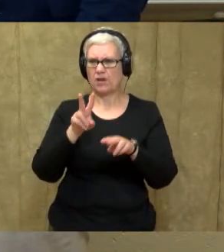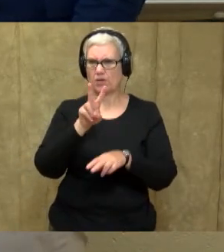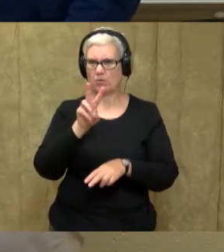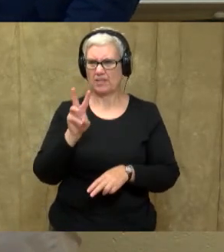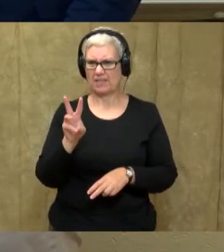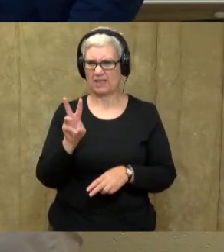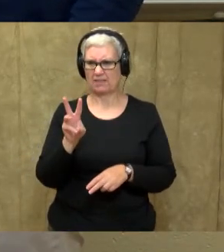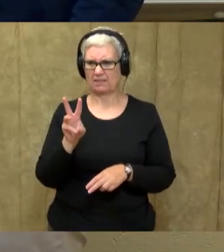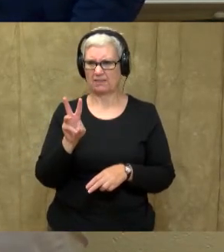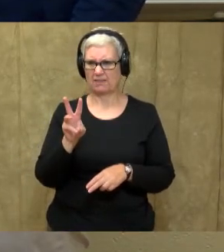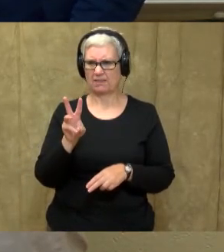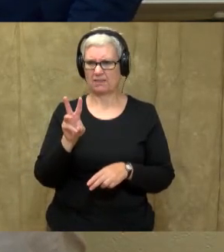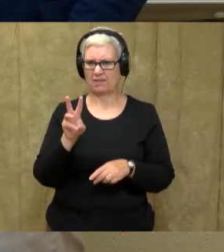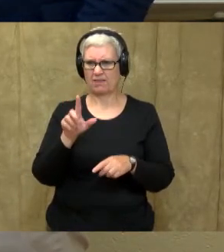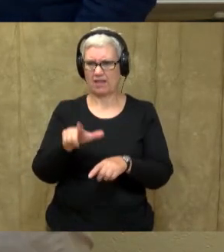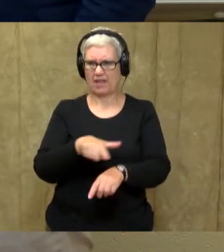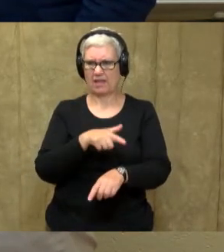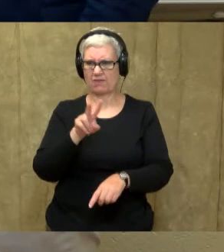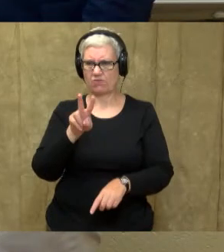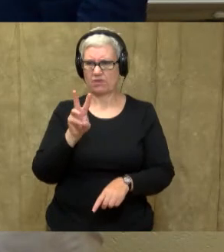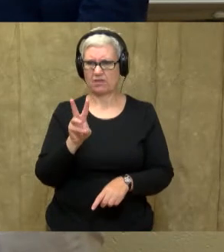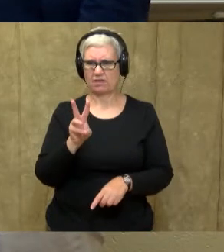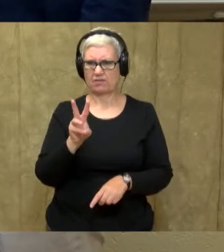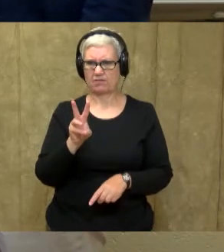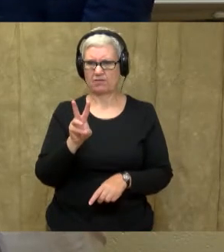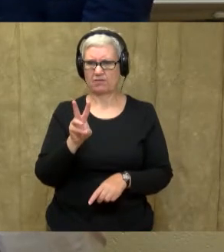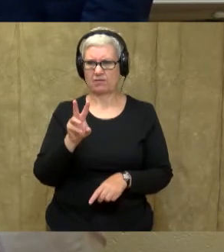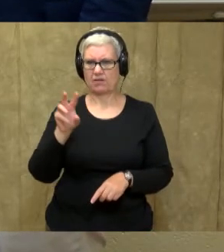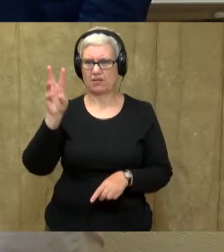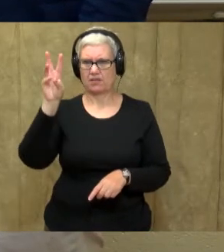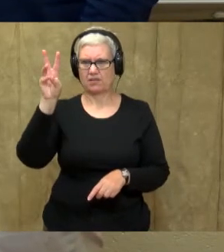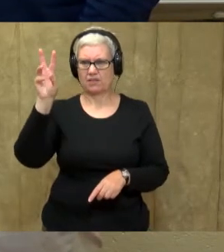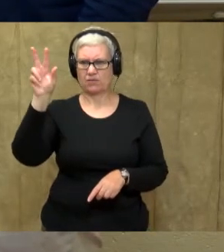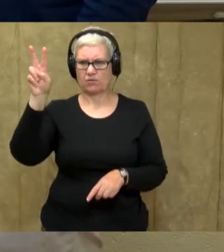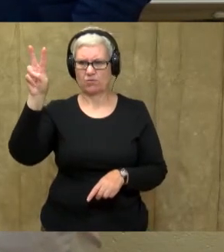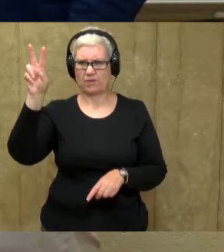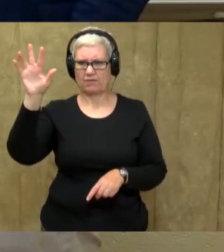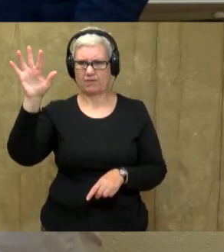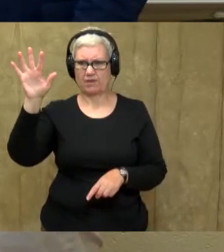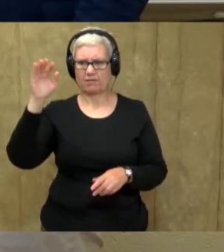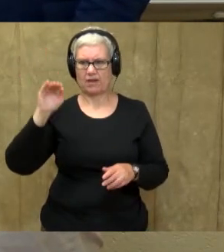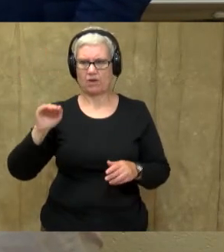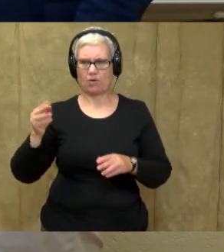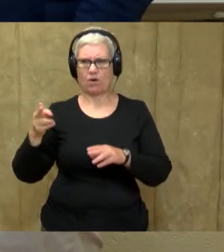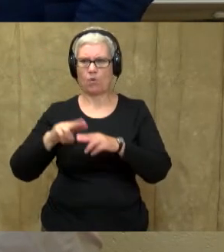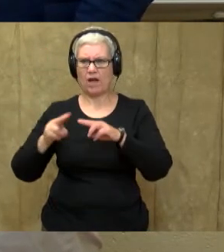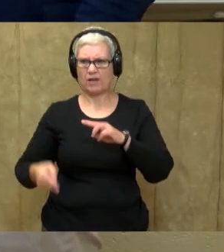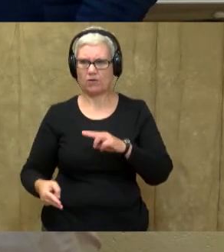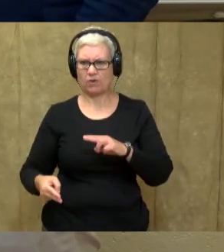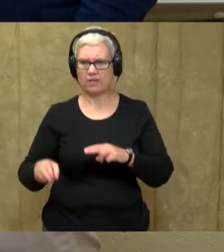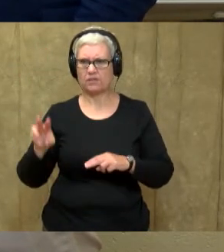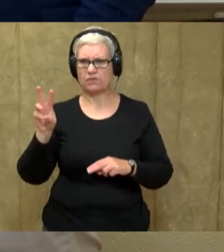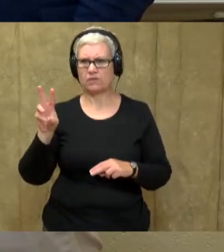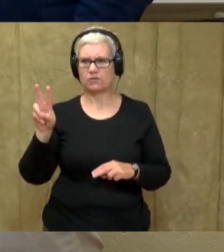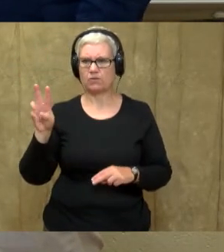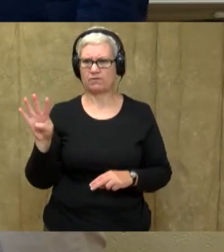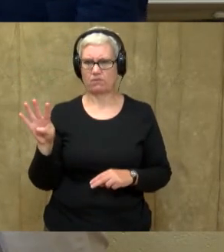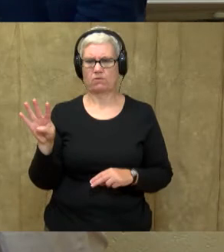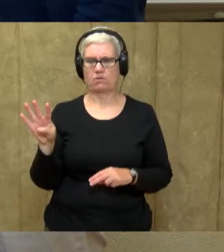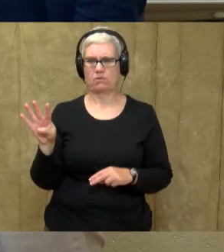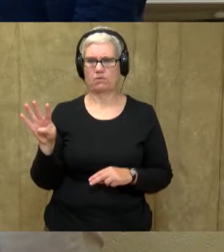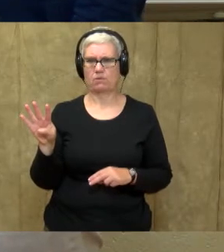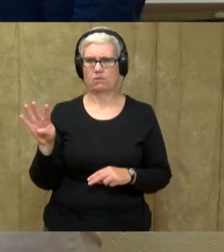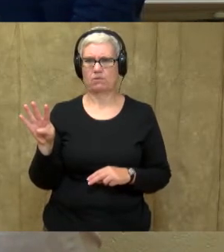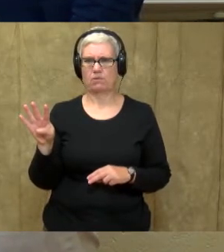26. I go from 625 for a squared area to 624 squared meters, down